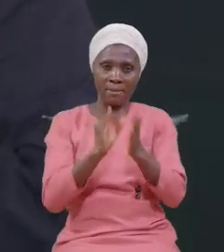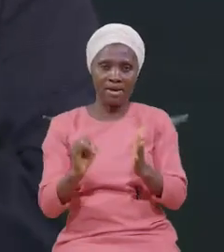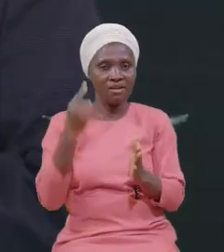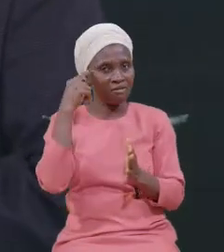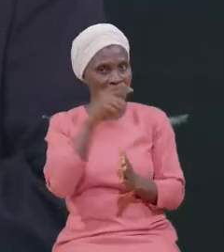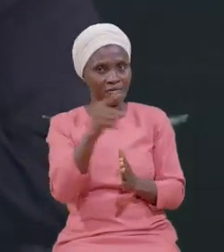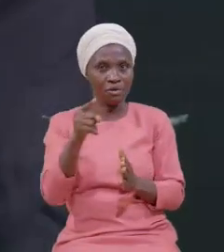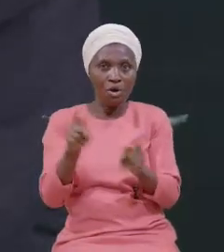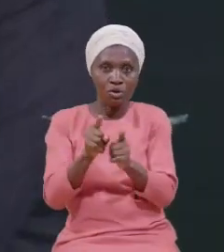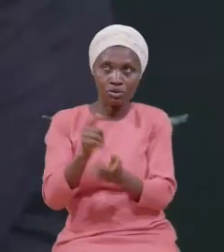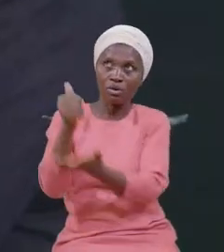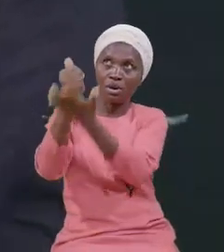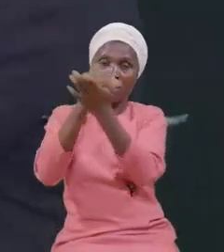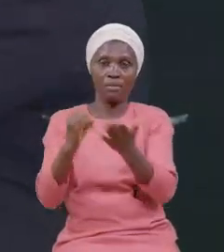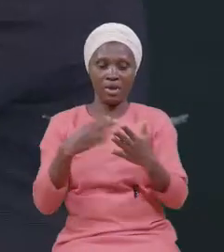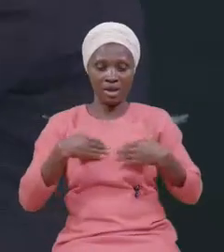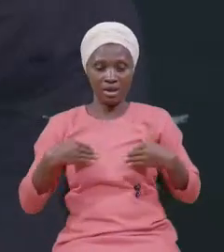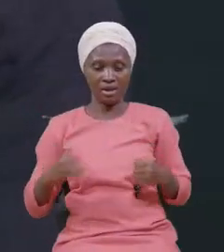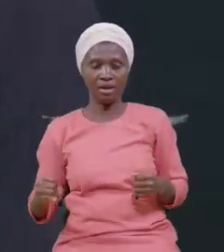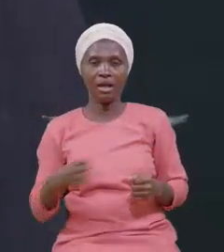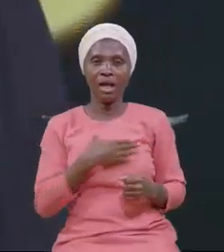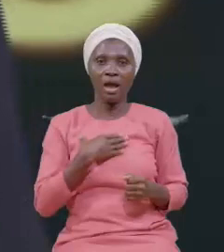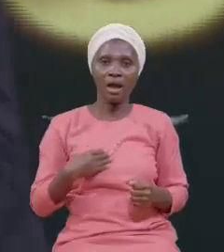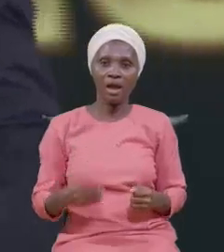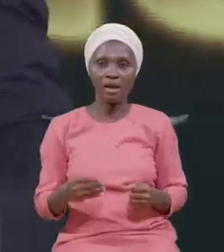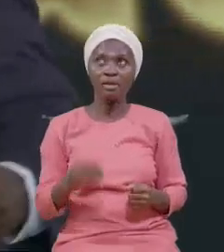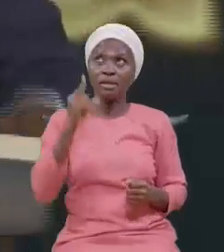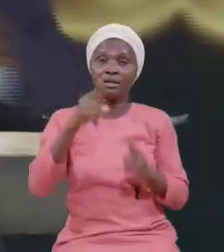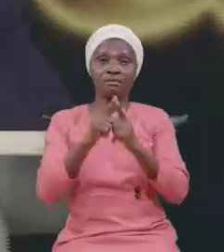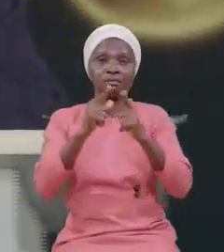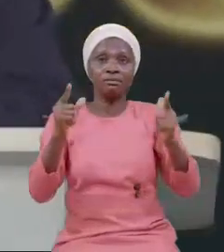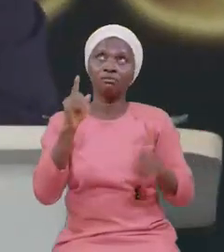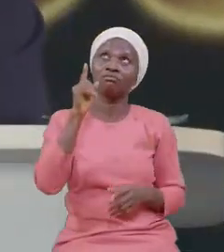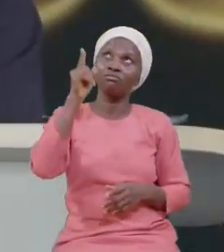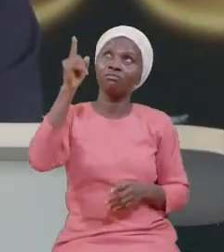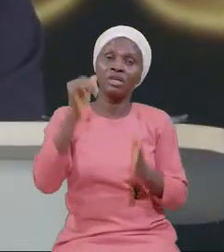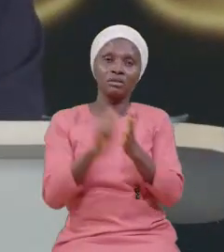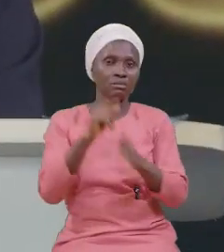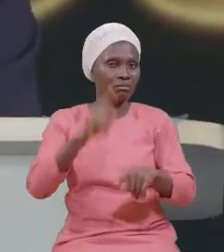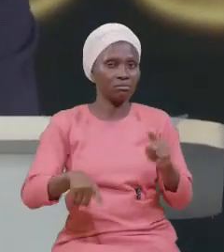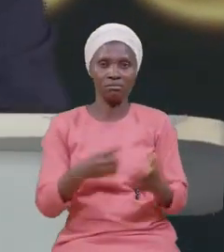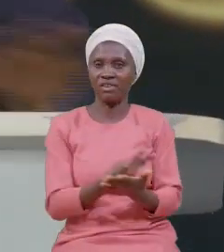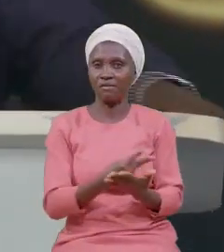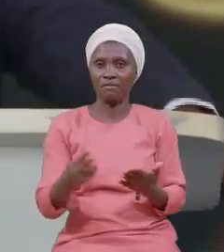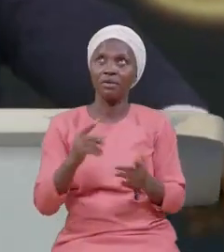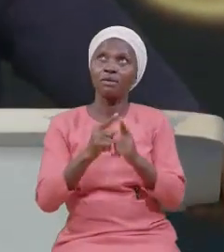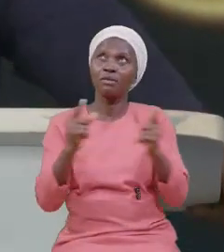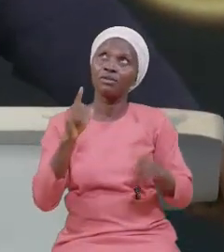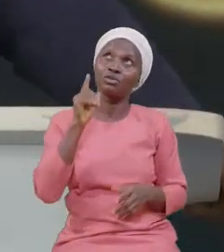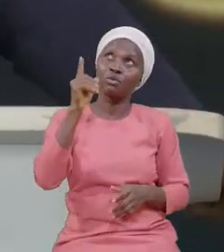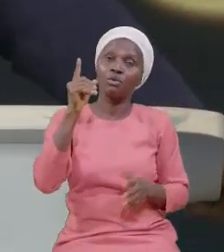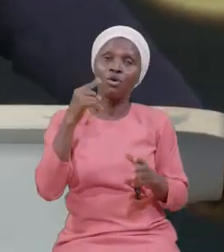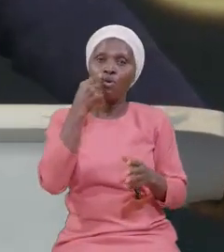And he's healing. And he's the great one that cannot fail. The great one whose